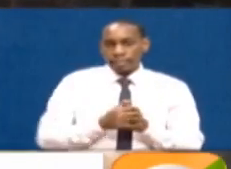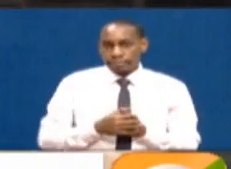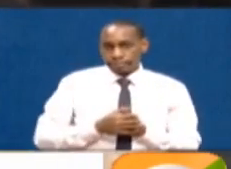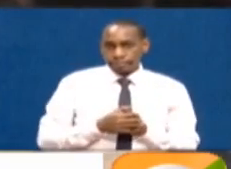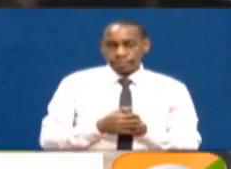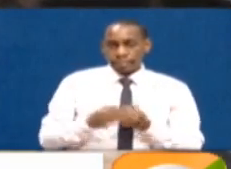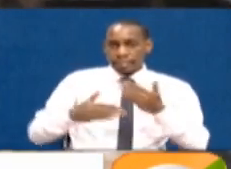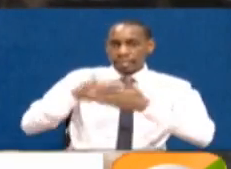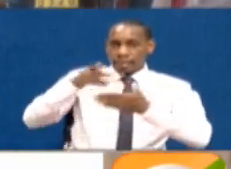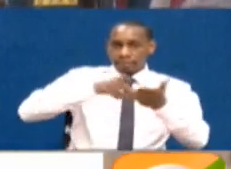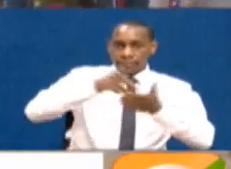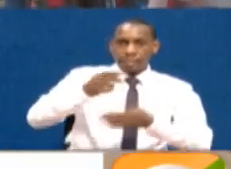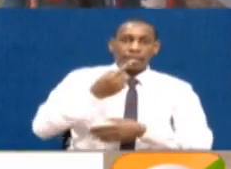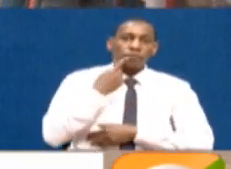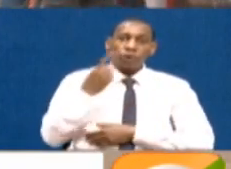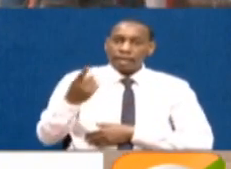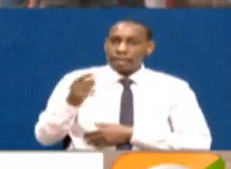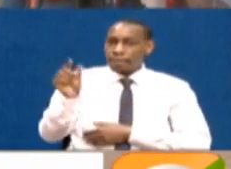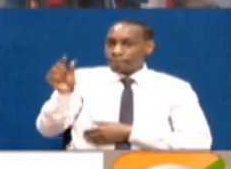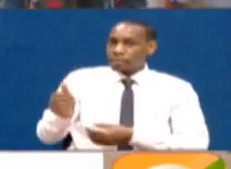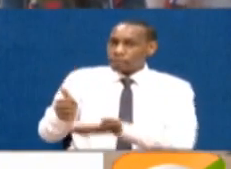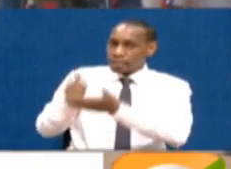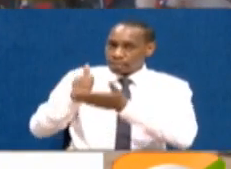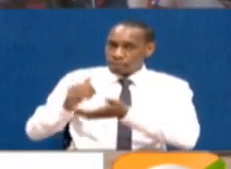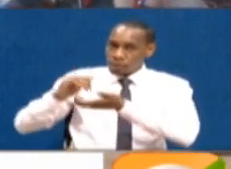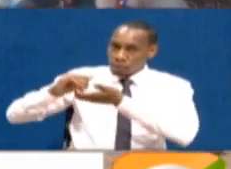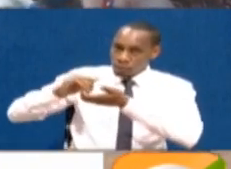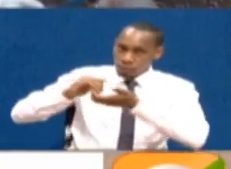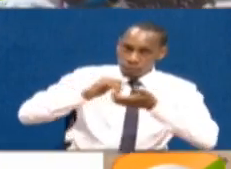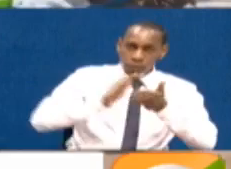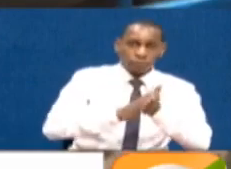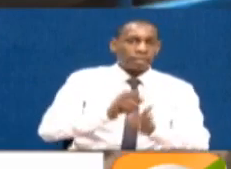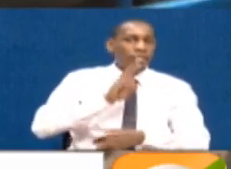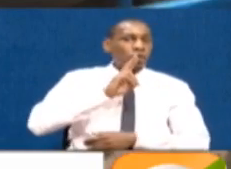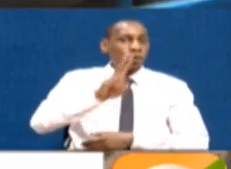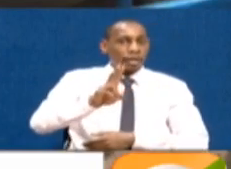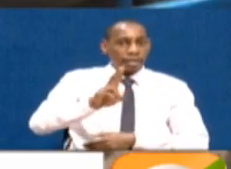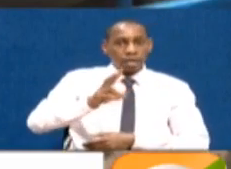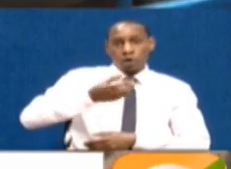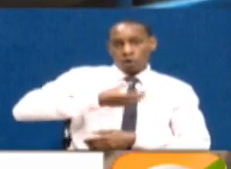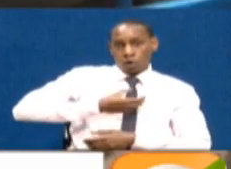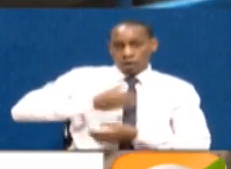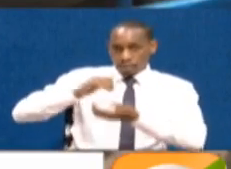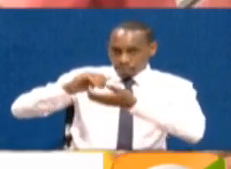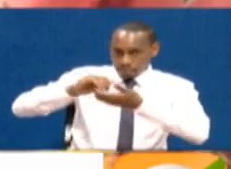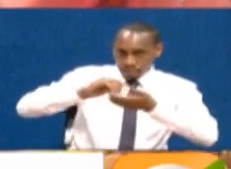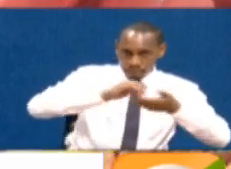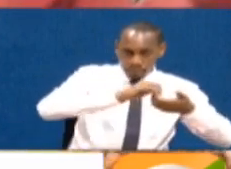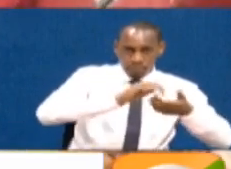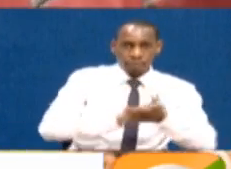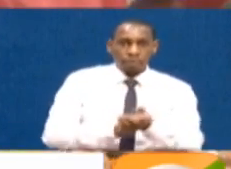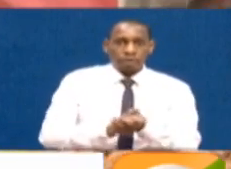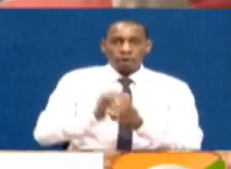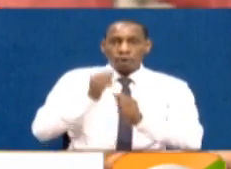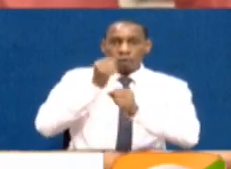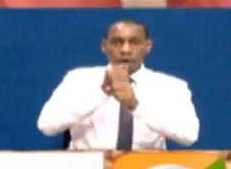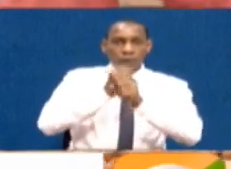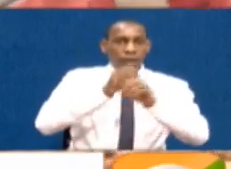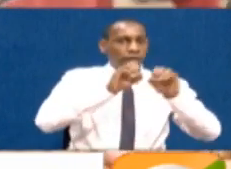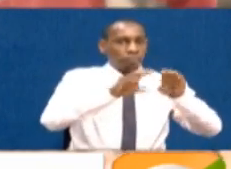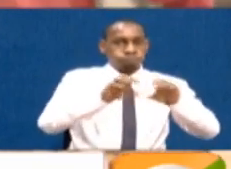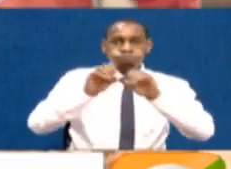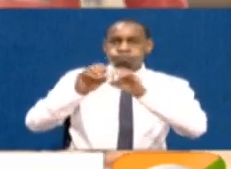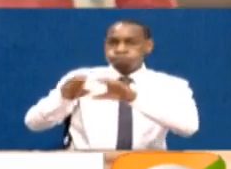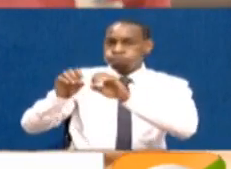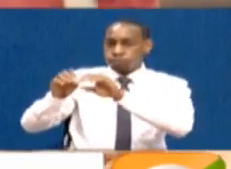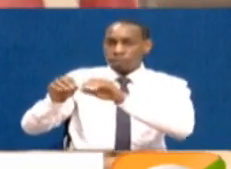This after paying 100 shillings to the one who has helped him push the cart and 200 shillings to the owner of the cart. Massive job losses have stuck out